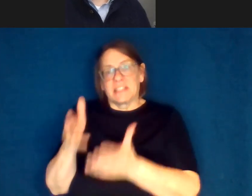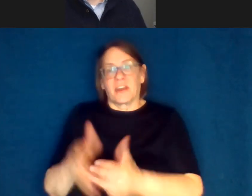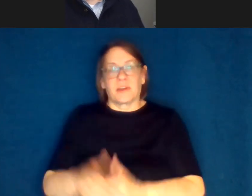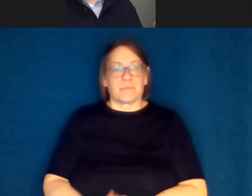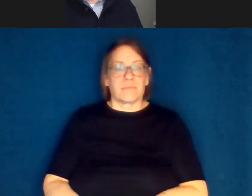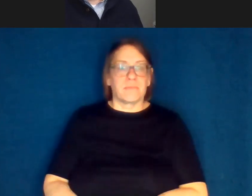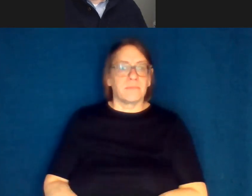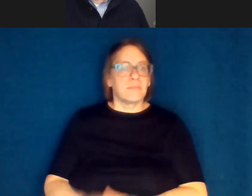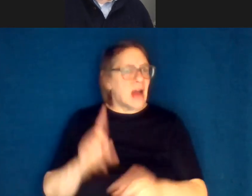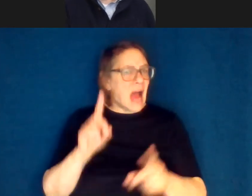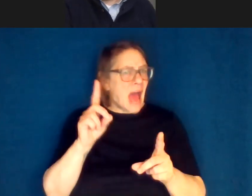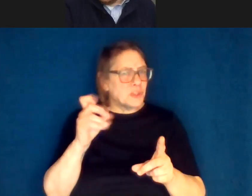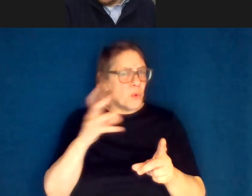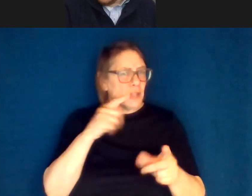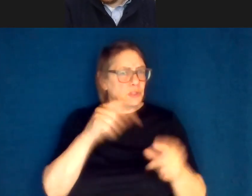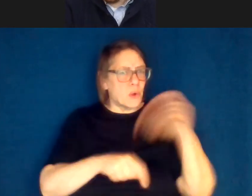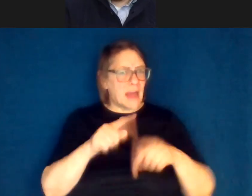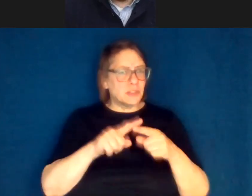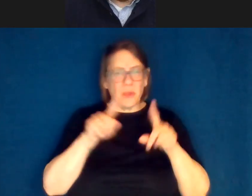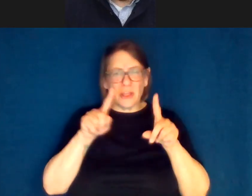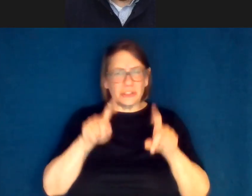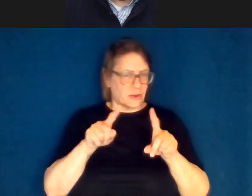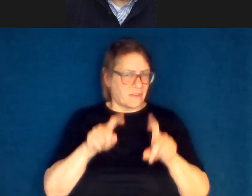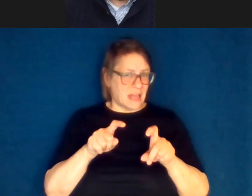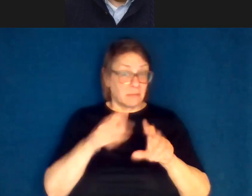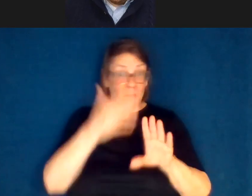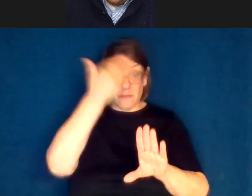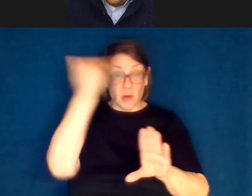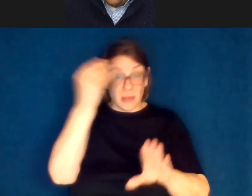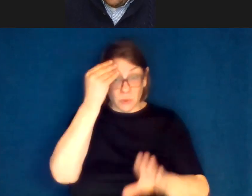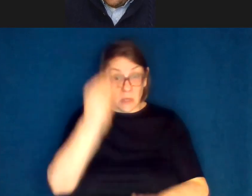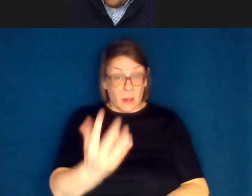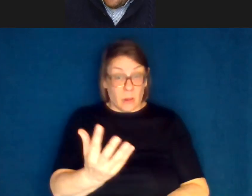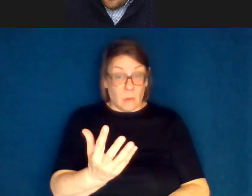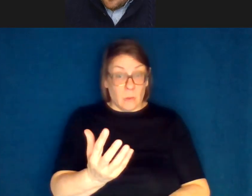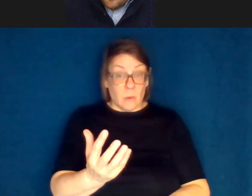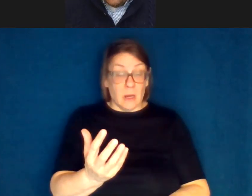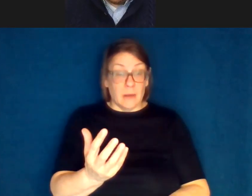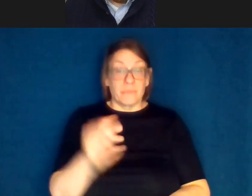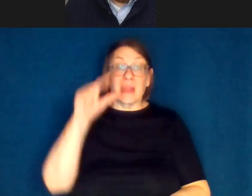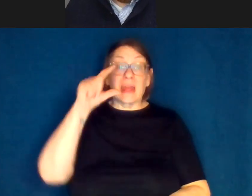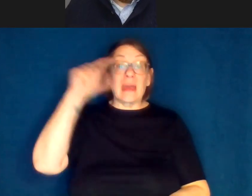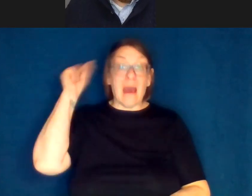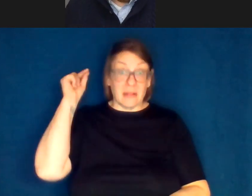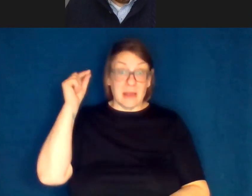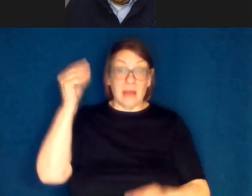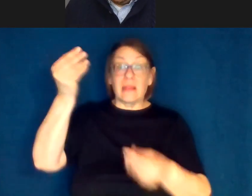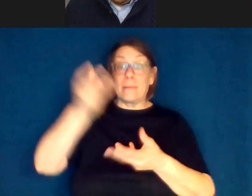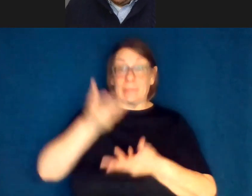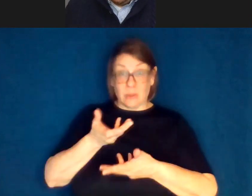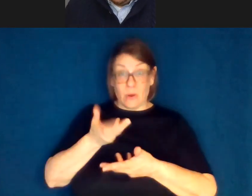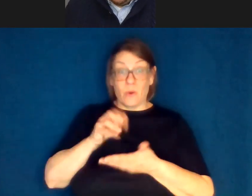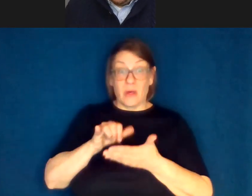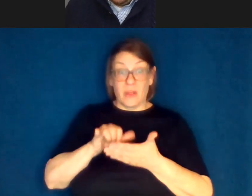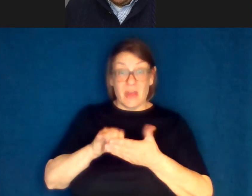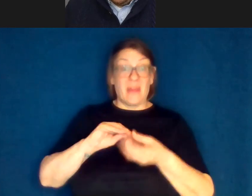Okay. I do just want to go back to the surveys. I did forget to mention that Gallaudet did inform me that of